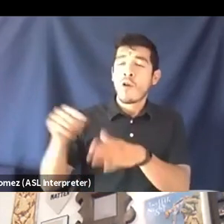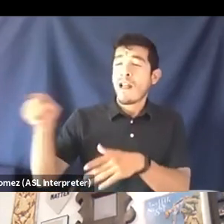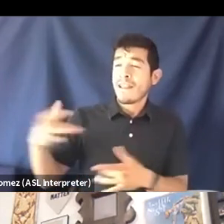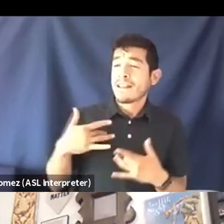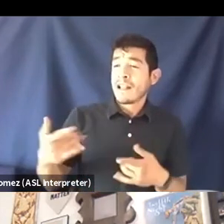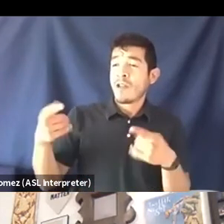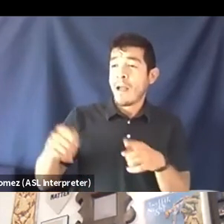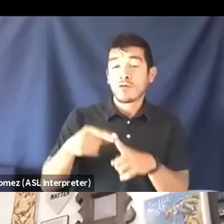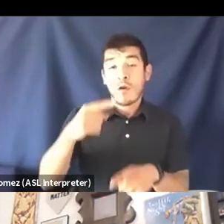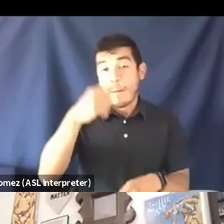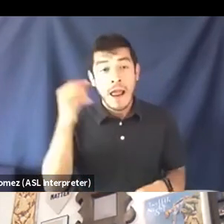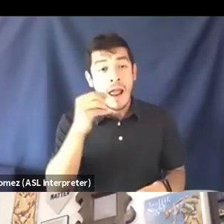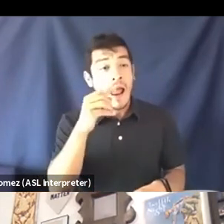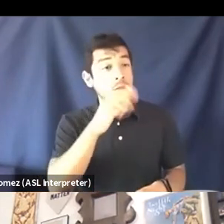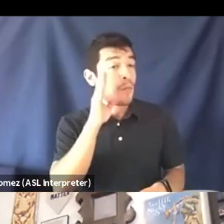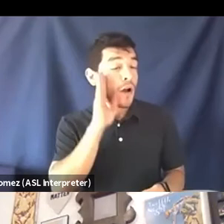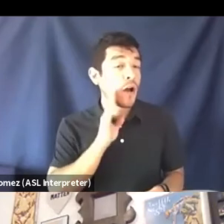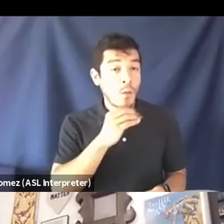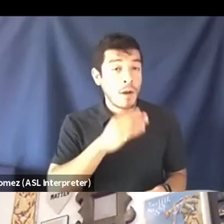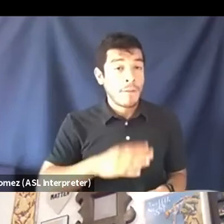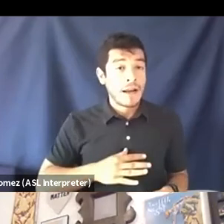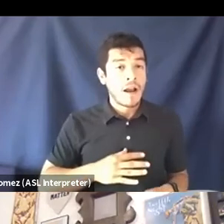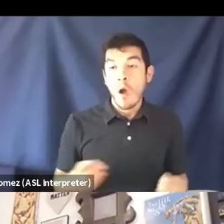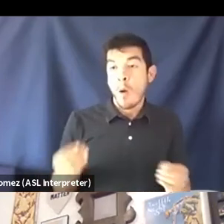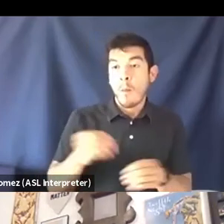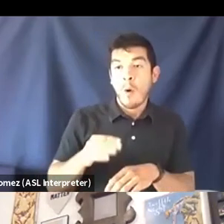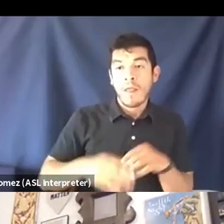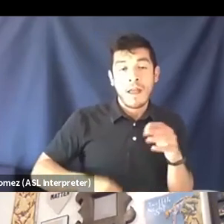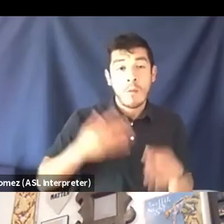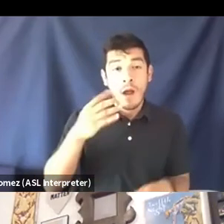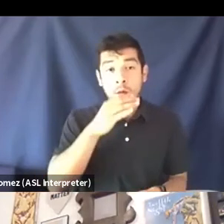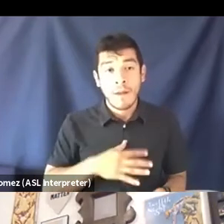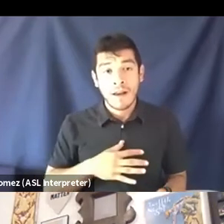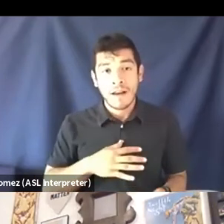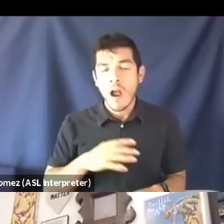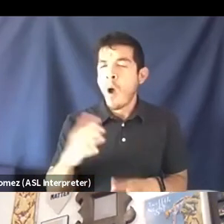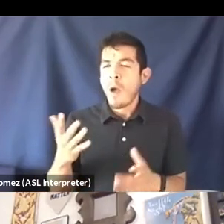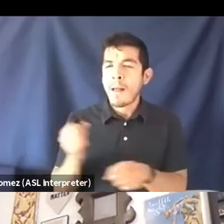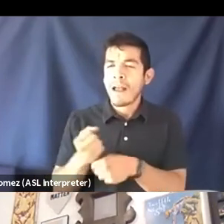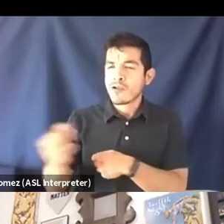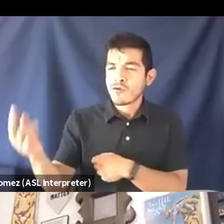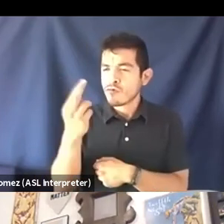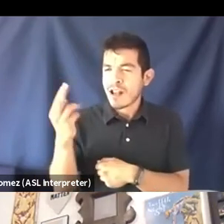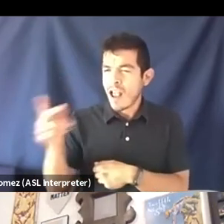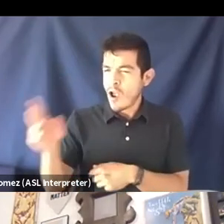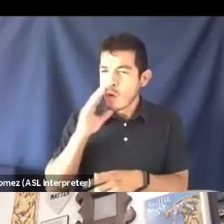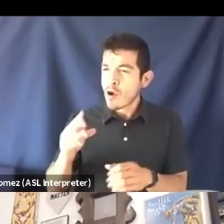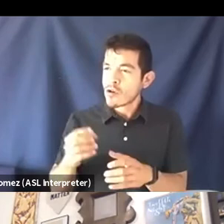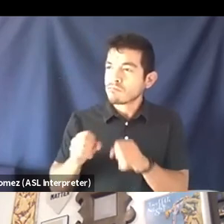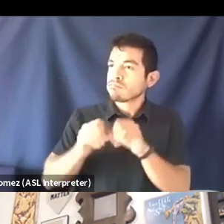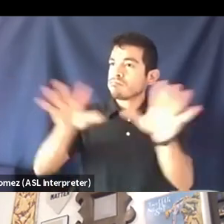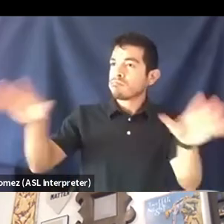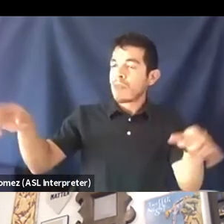white women. What was it like to realize that you were going to be putting out this documentary kind of at the height of